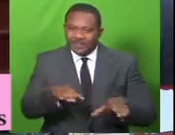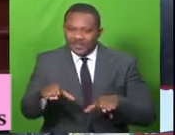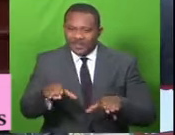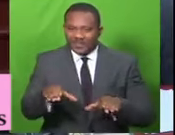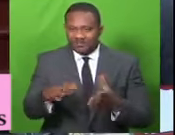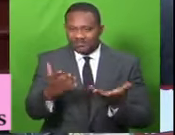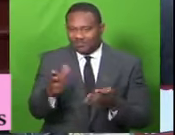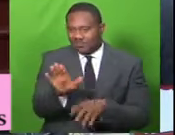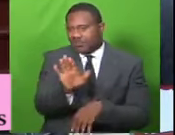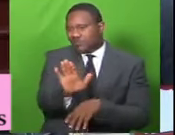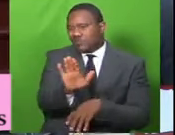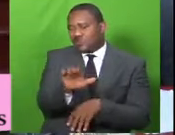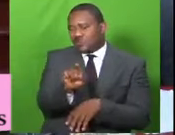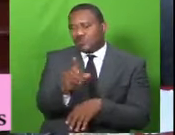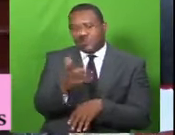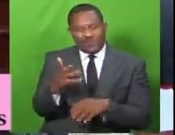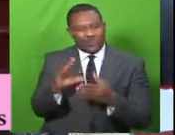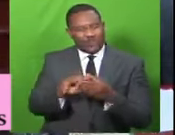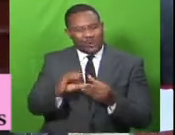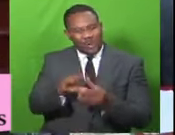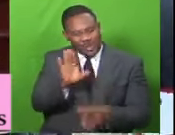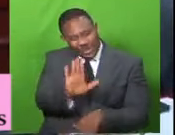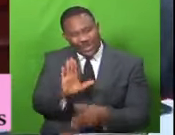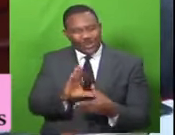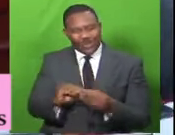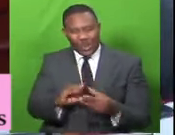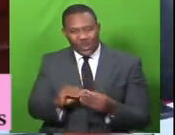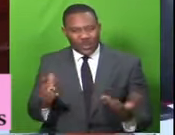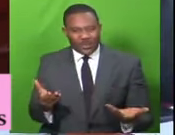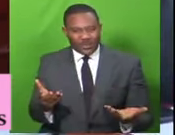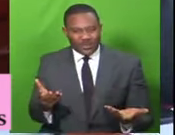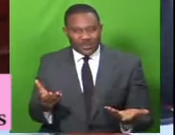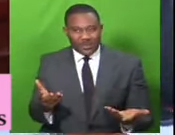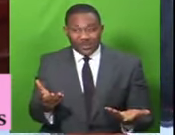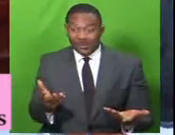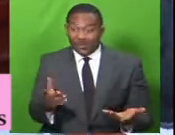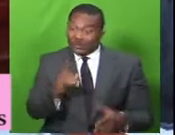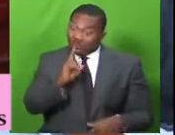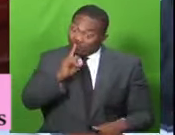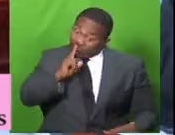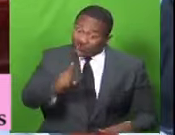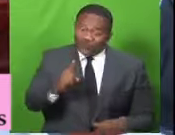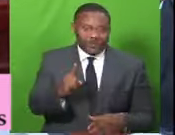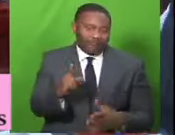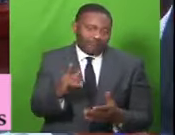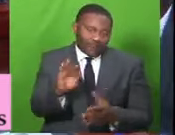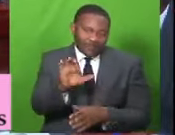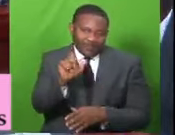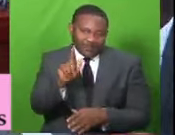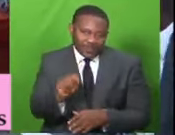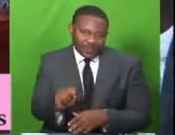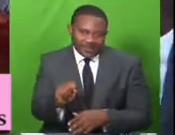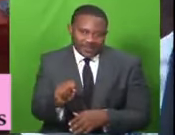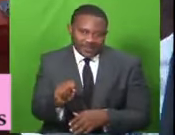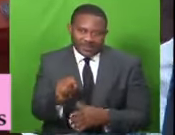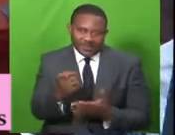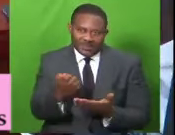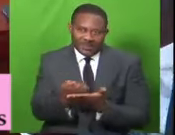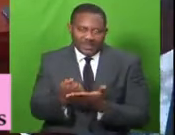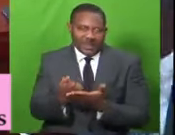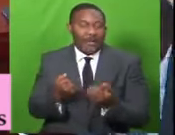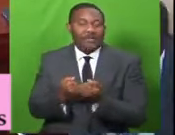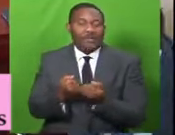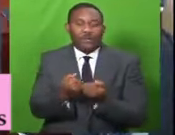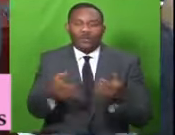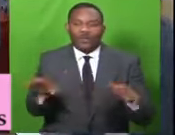President, this is your scorecard. This is your scorecard. And this is the true state of our nation. Thank you, Mr. Speaker, and I second